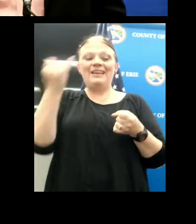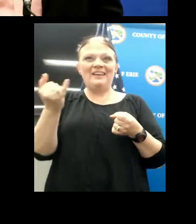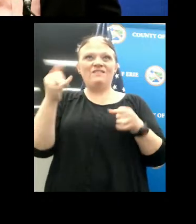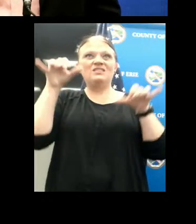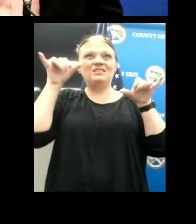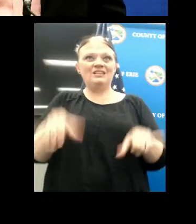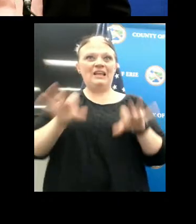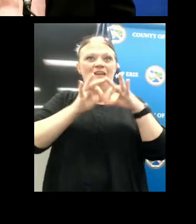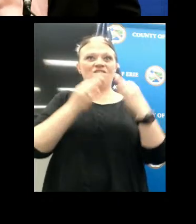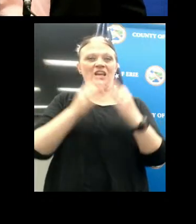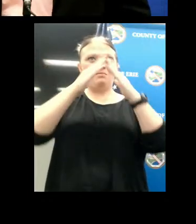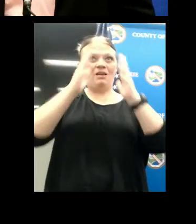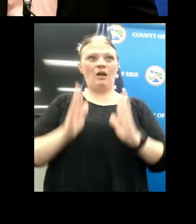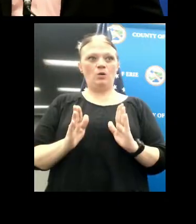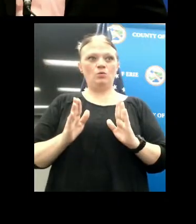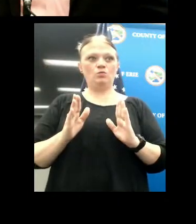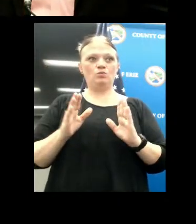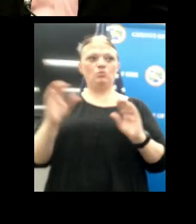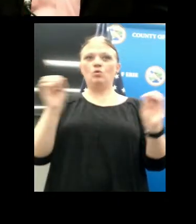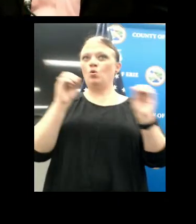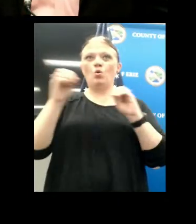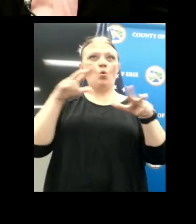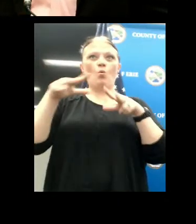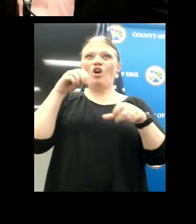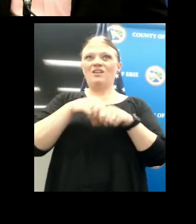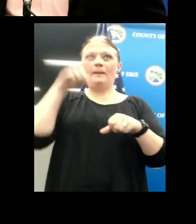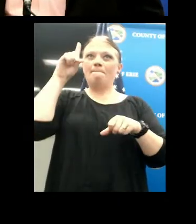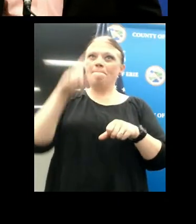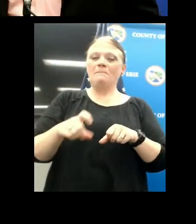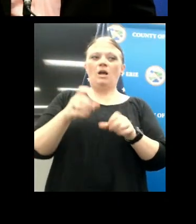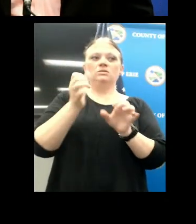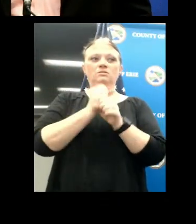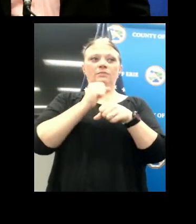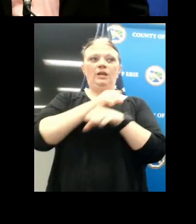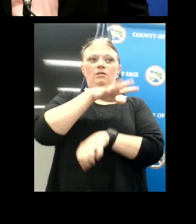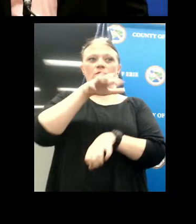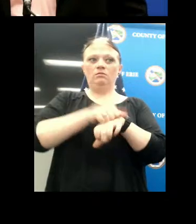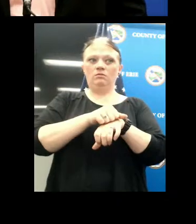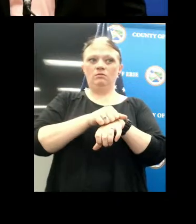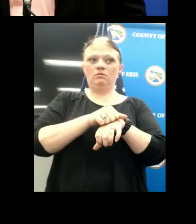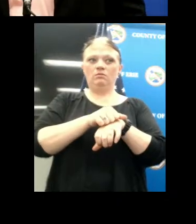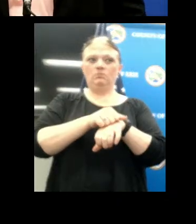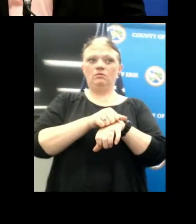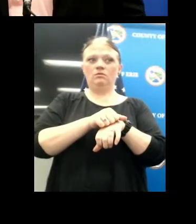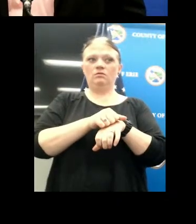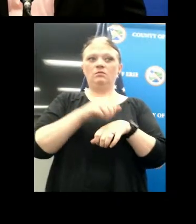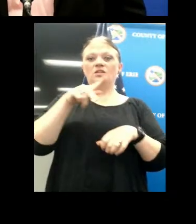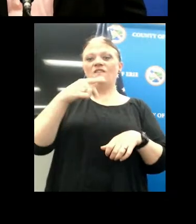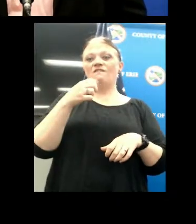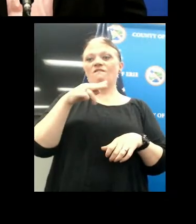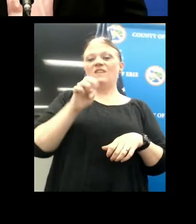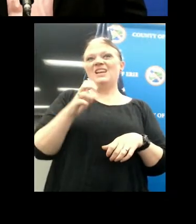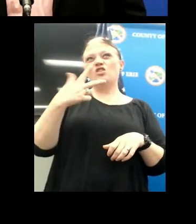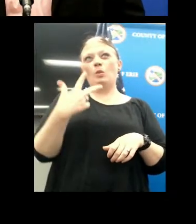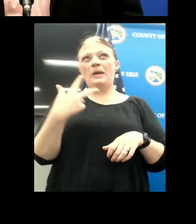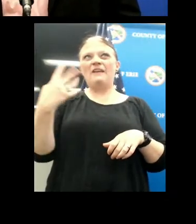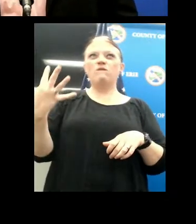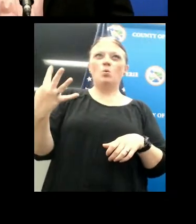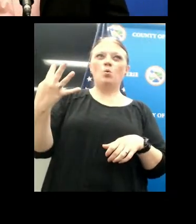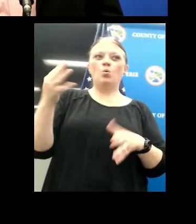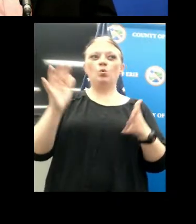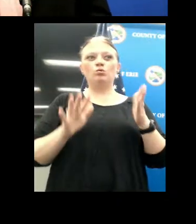household. It's still no walk-ins. Reservations are required, and we're looking at phase 3 into phase 4 about